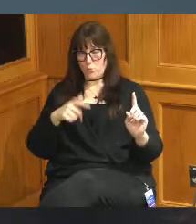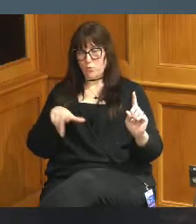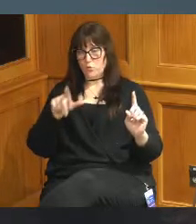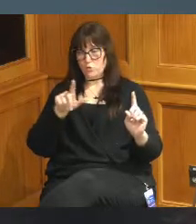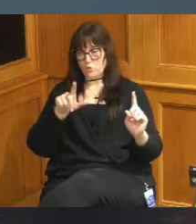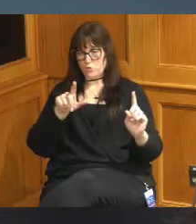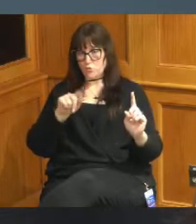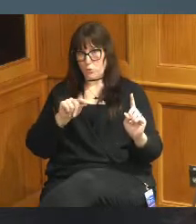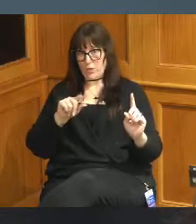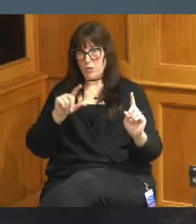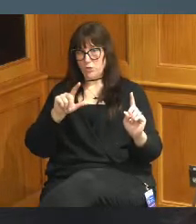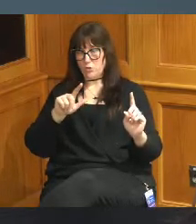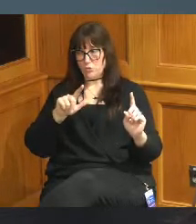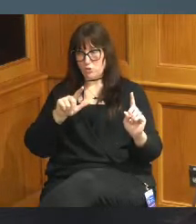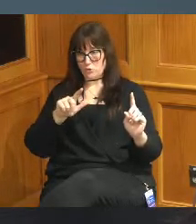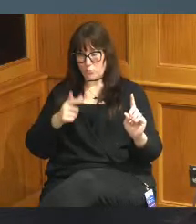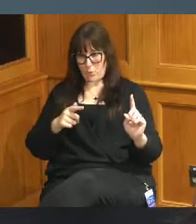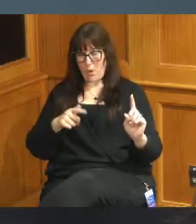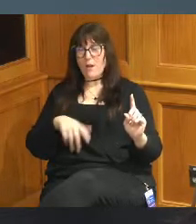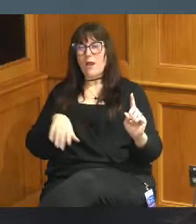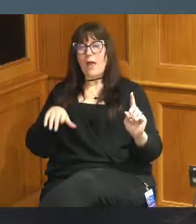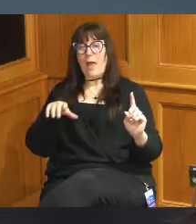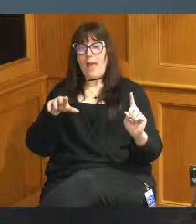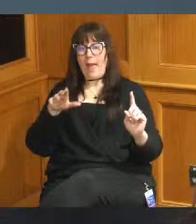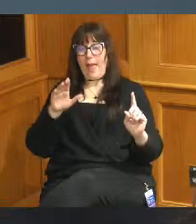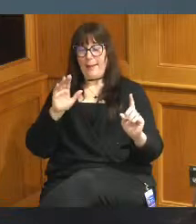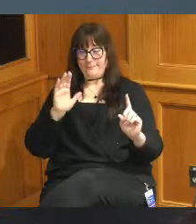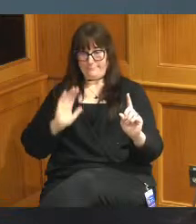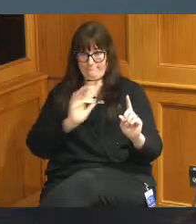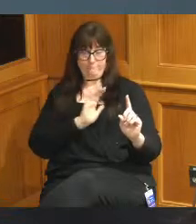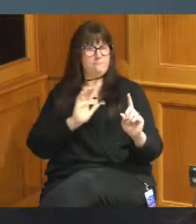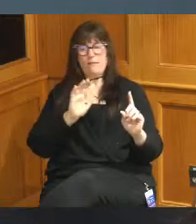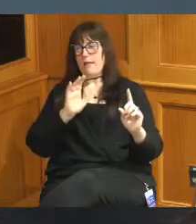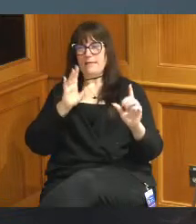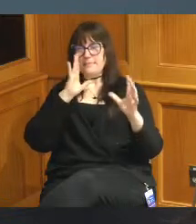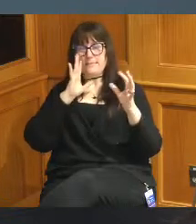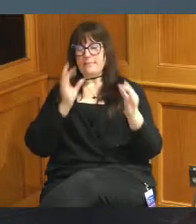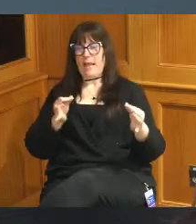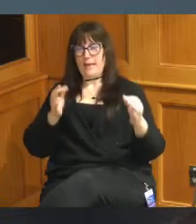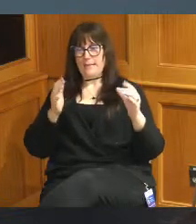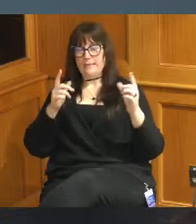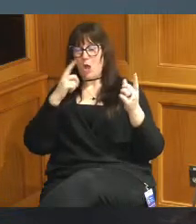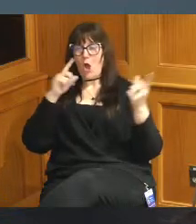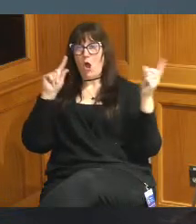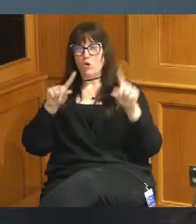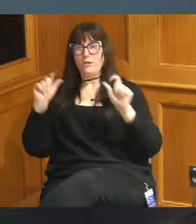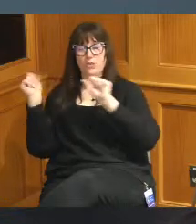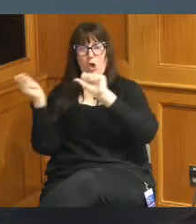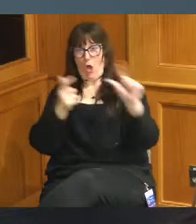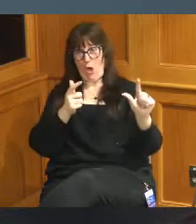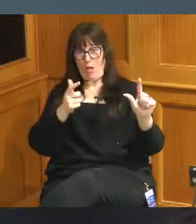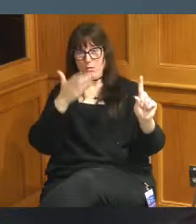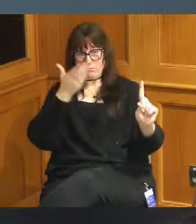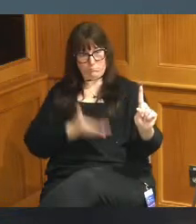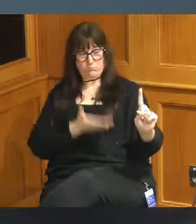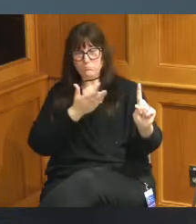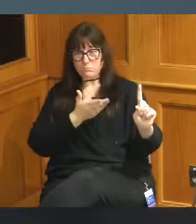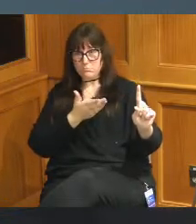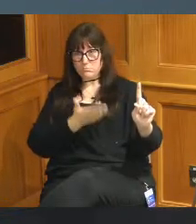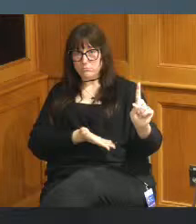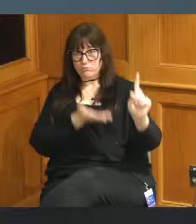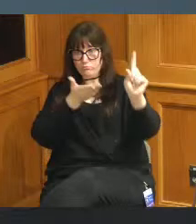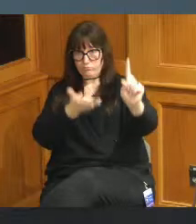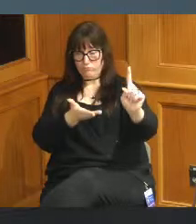Senate unanimously approved his confirmation on November the 19th, 2021. And whereas he was appointed